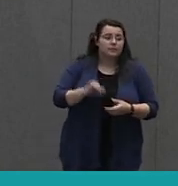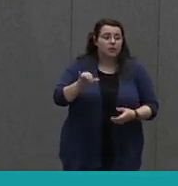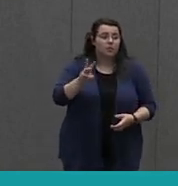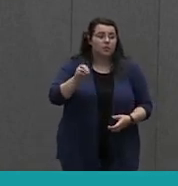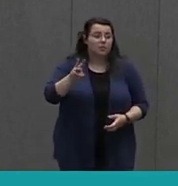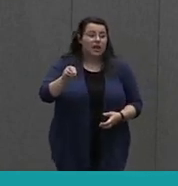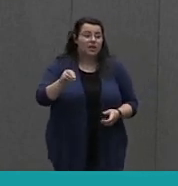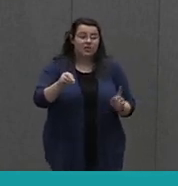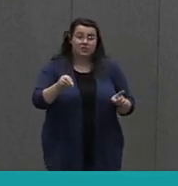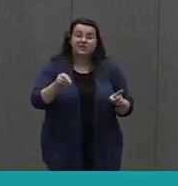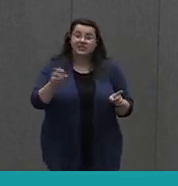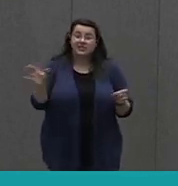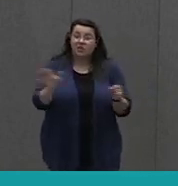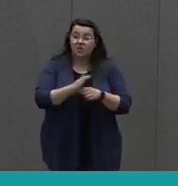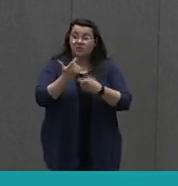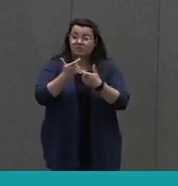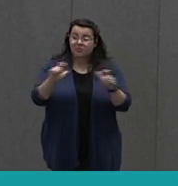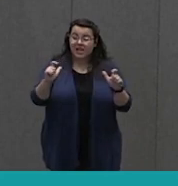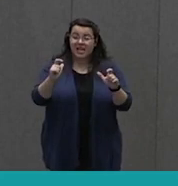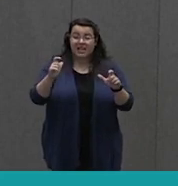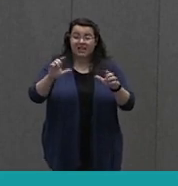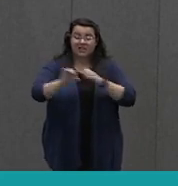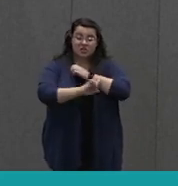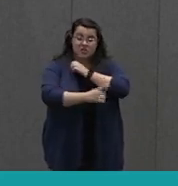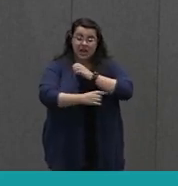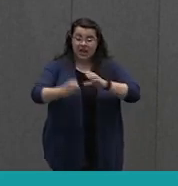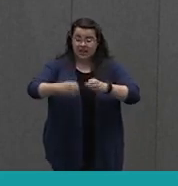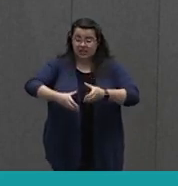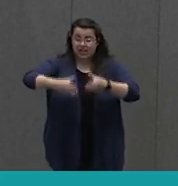Q for quail bones, too.